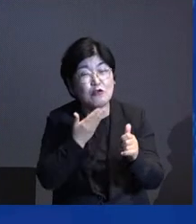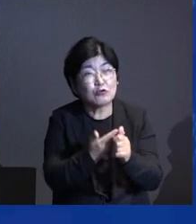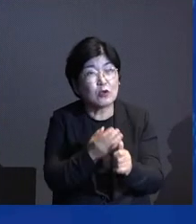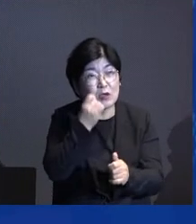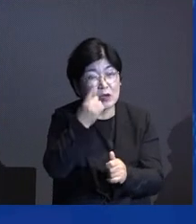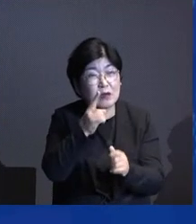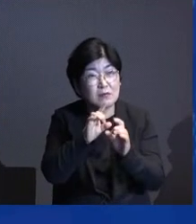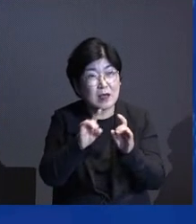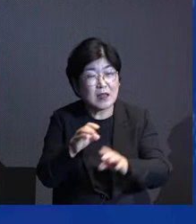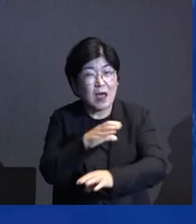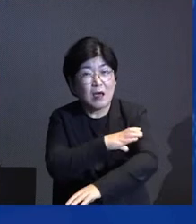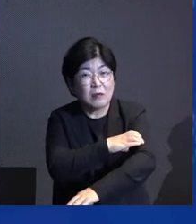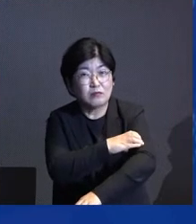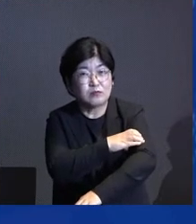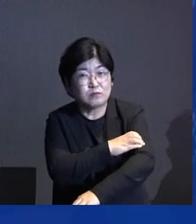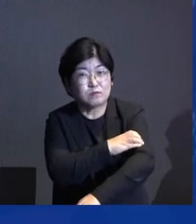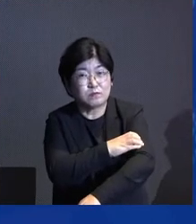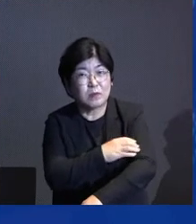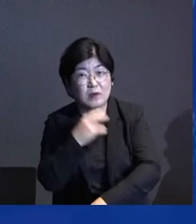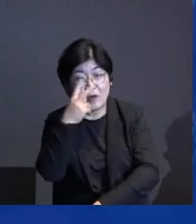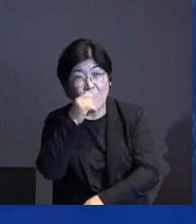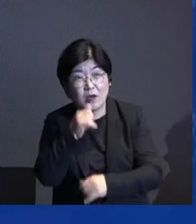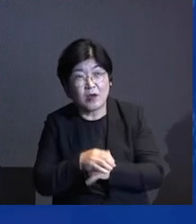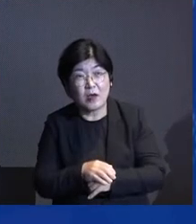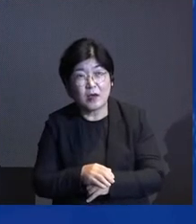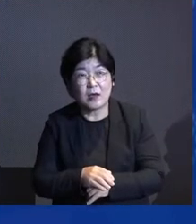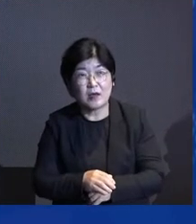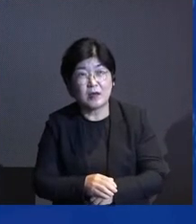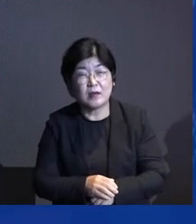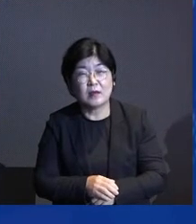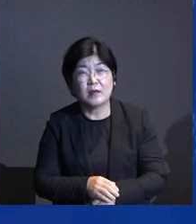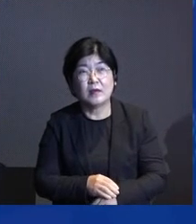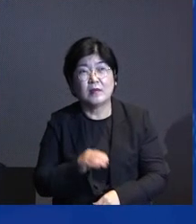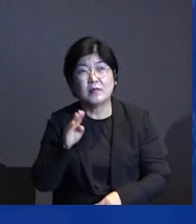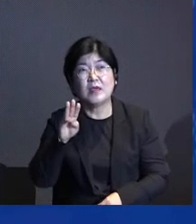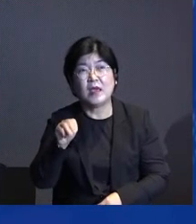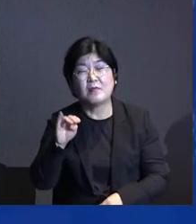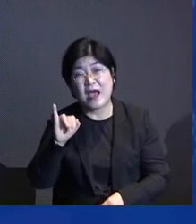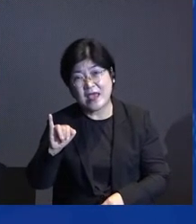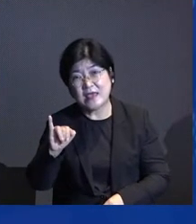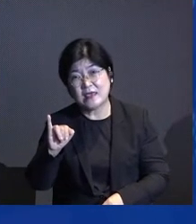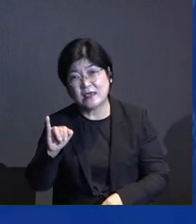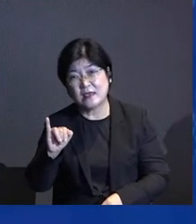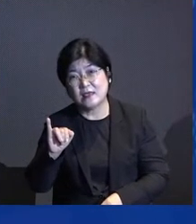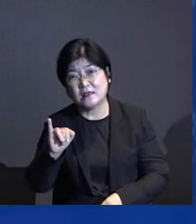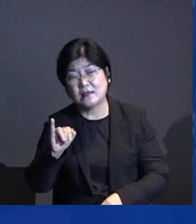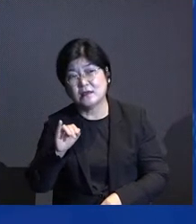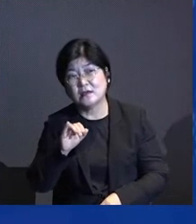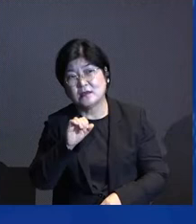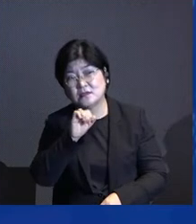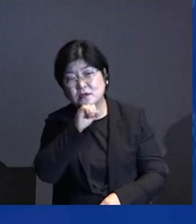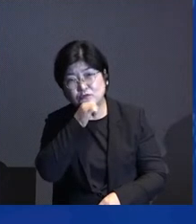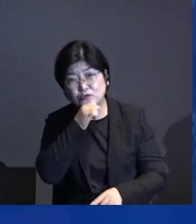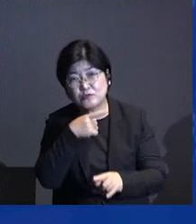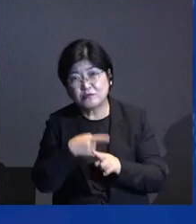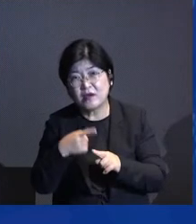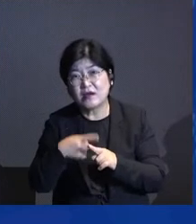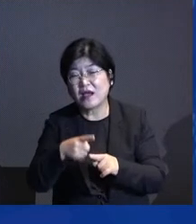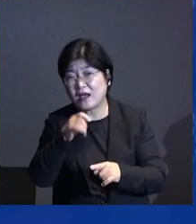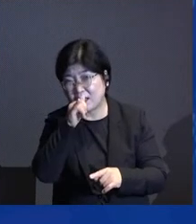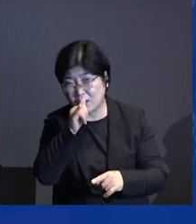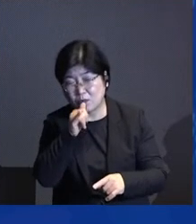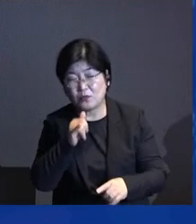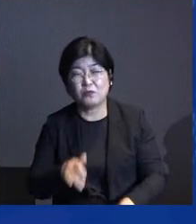weight, the body mass index, to inform members of their basic health